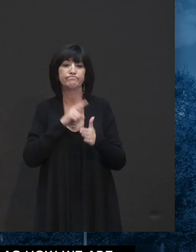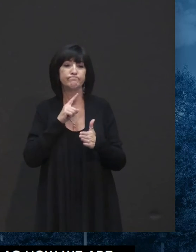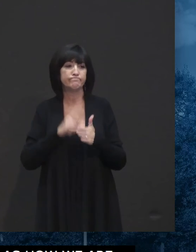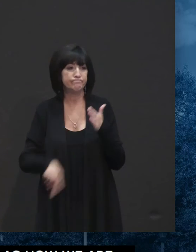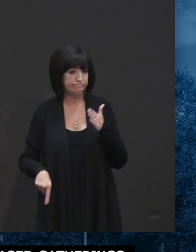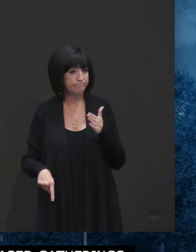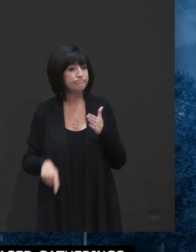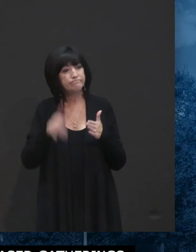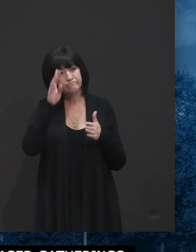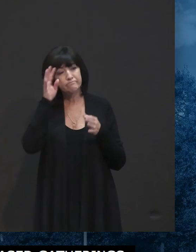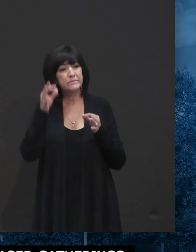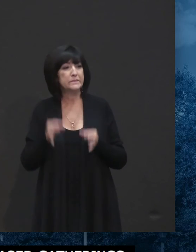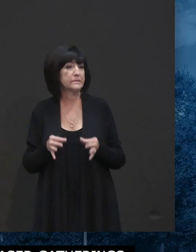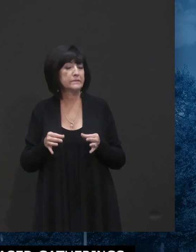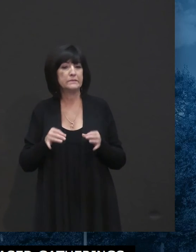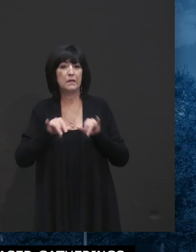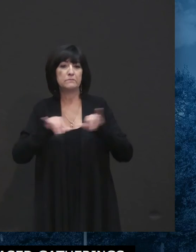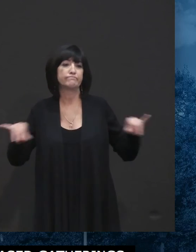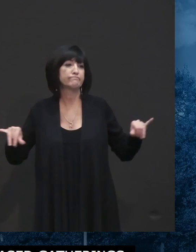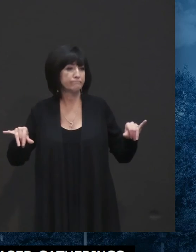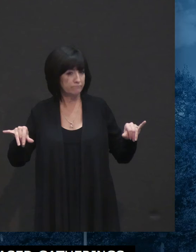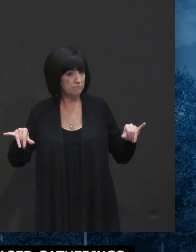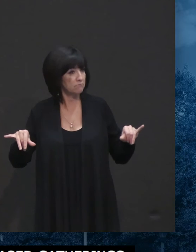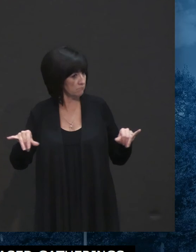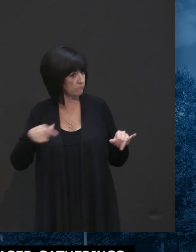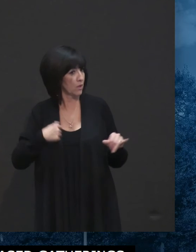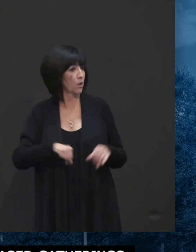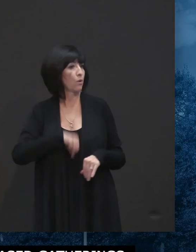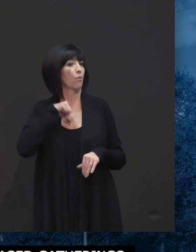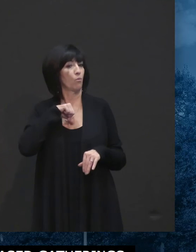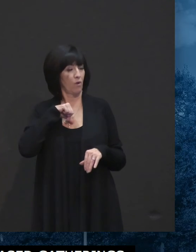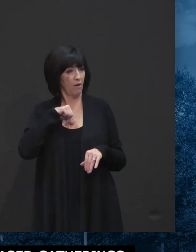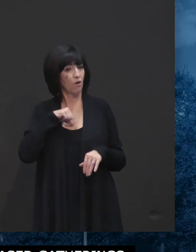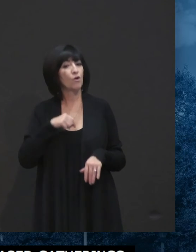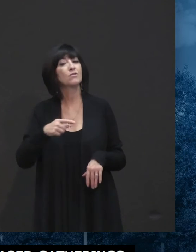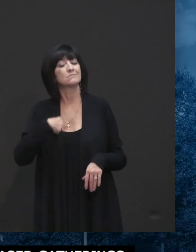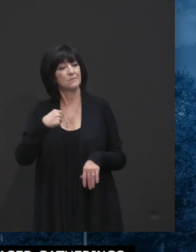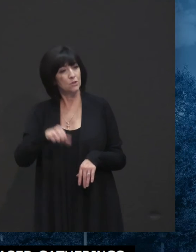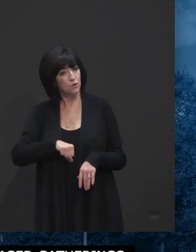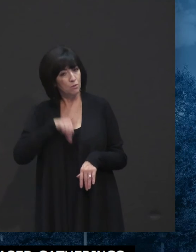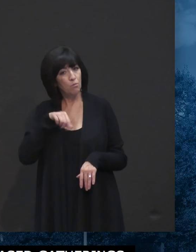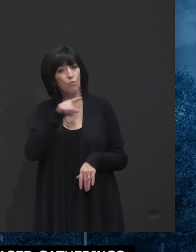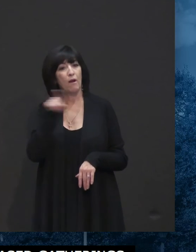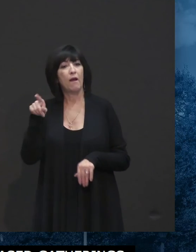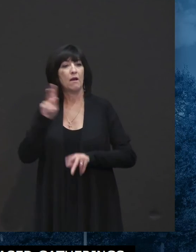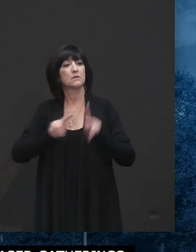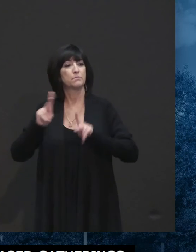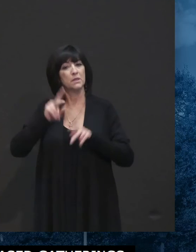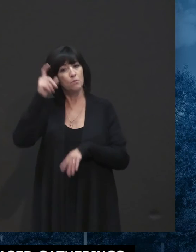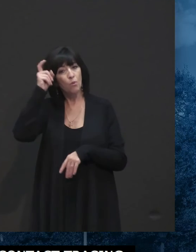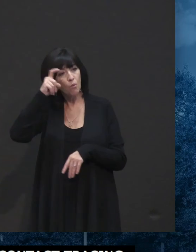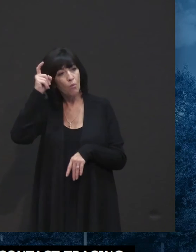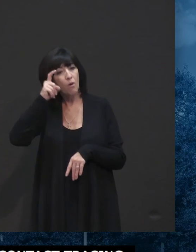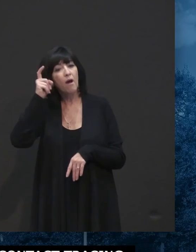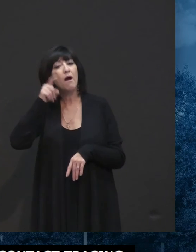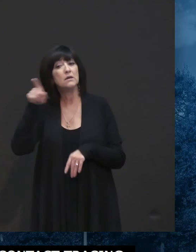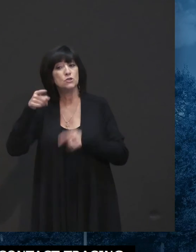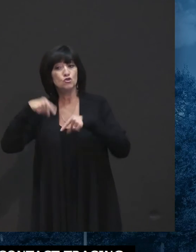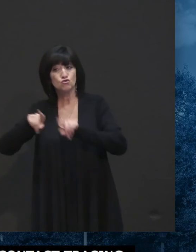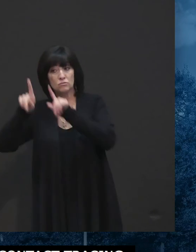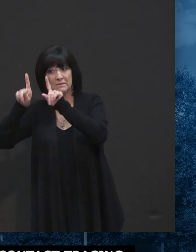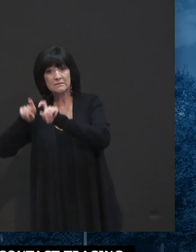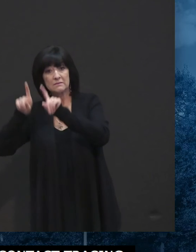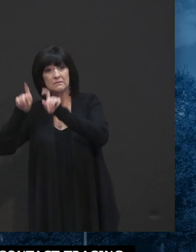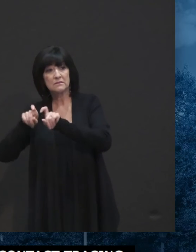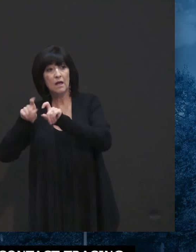and our contact tracing and our quarantine, we have built a robust system to be able to contain